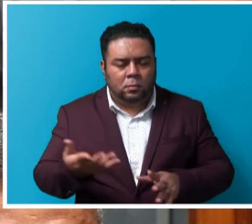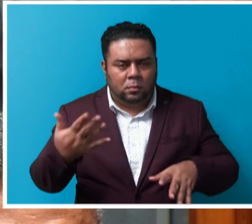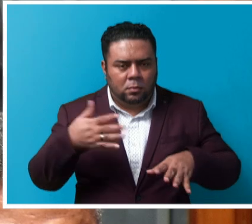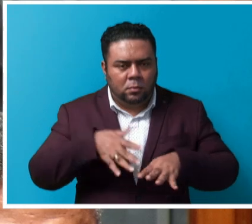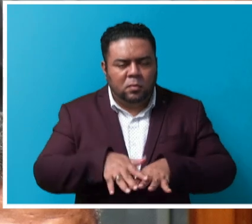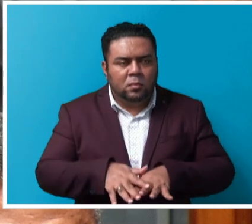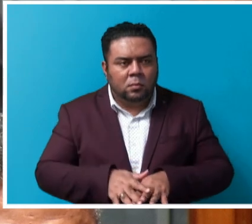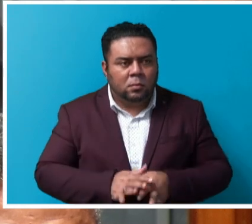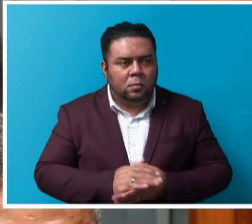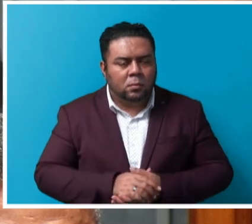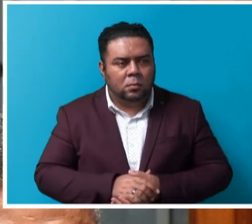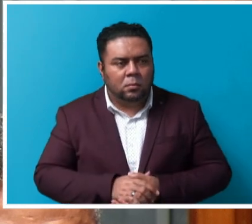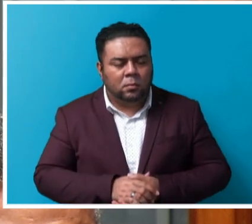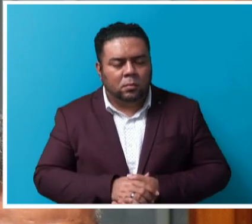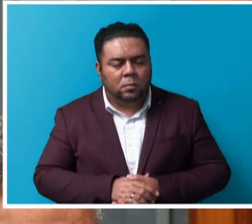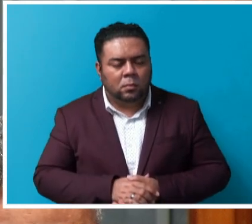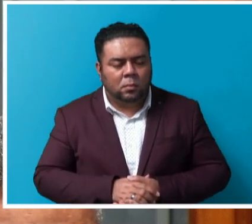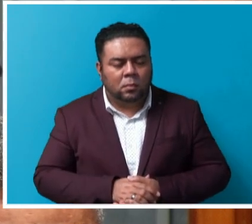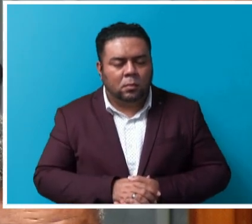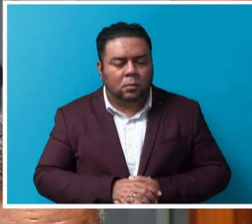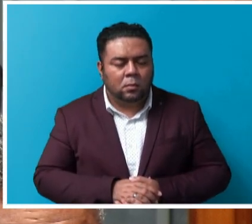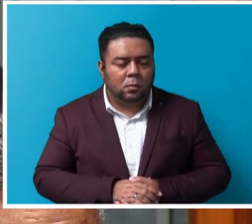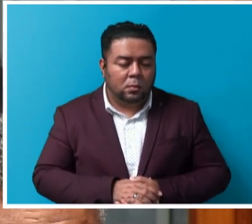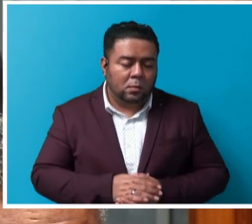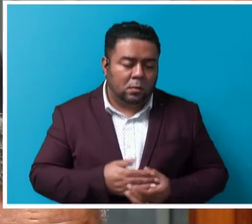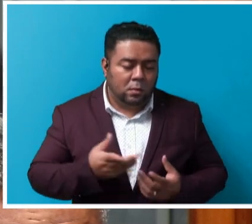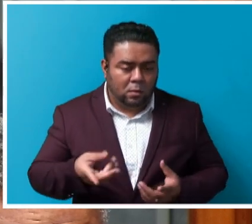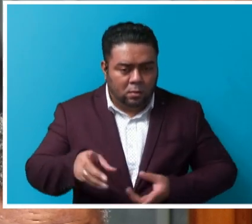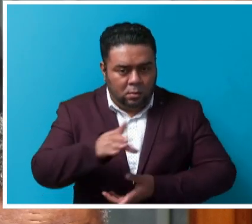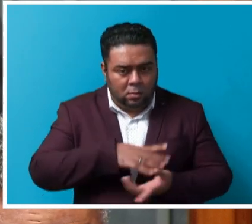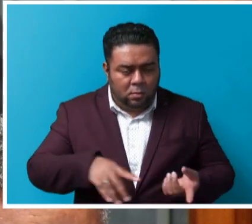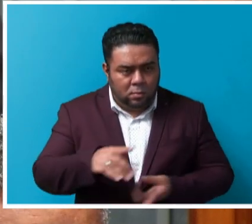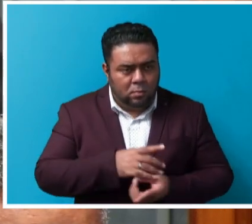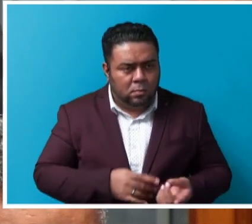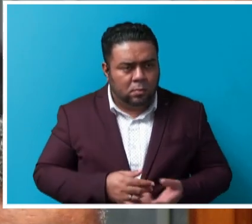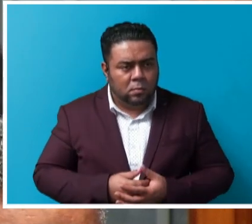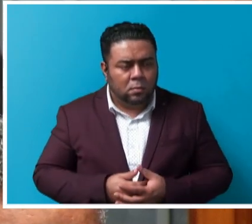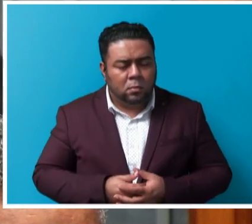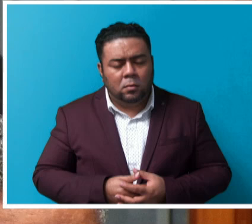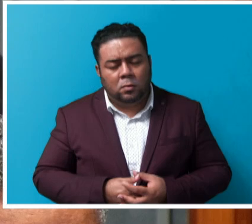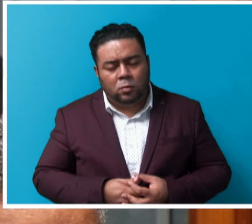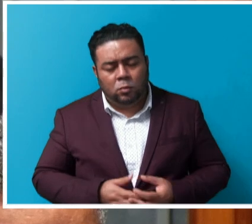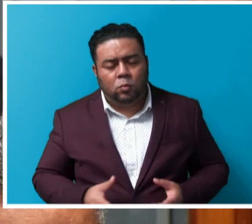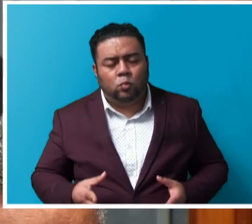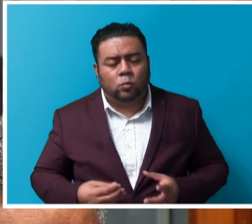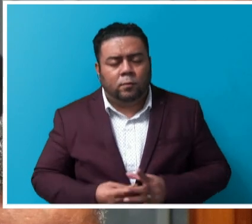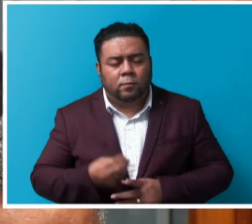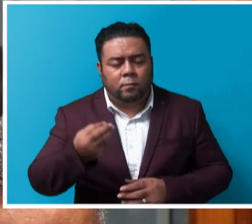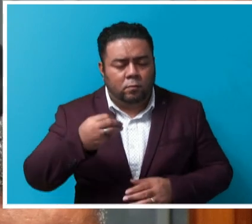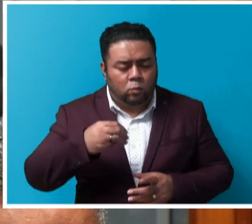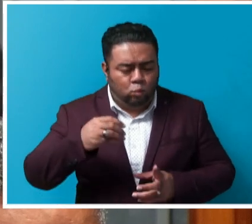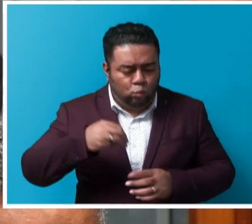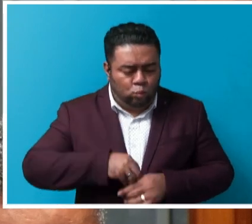Ministry of Rural and Maritime Development and the System Management mandate to drive inclusive and rural maritime